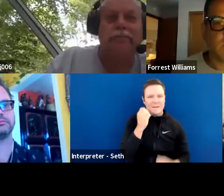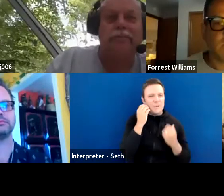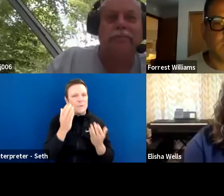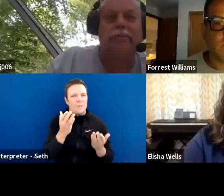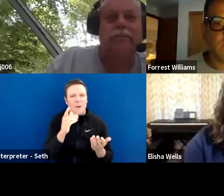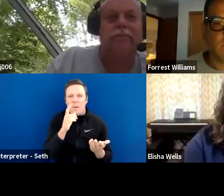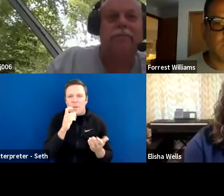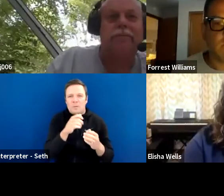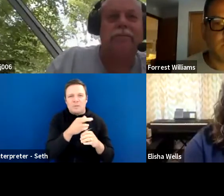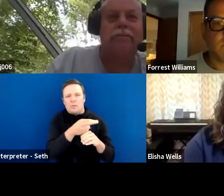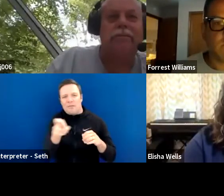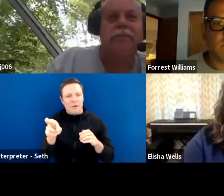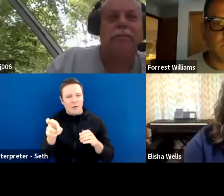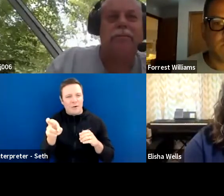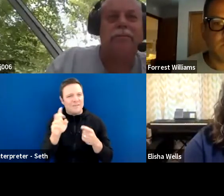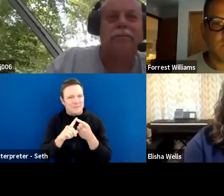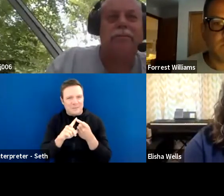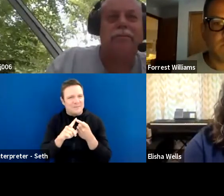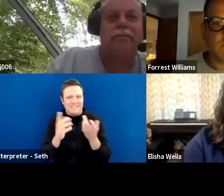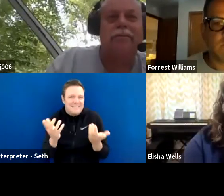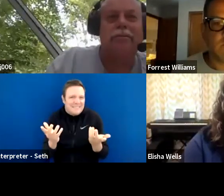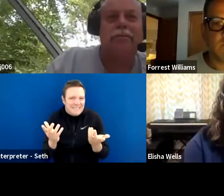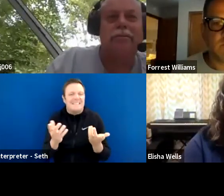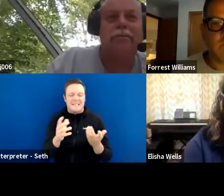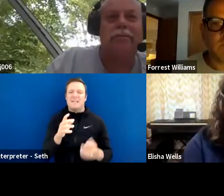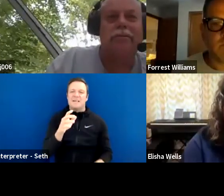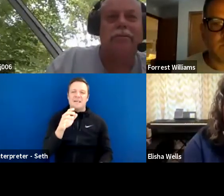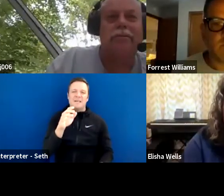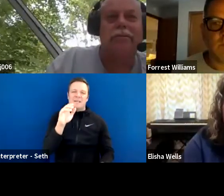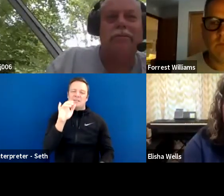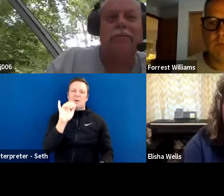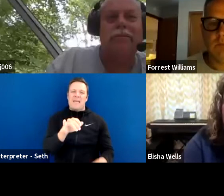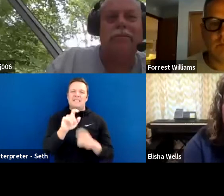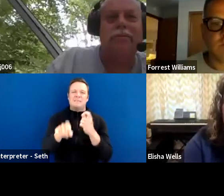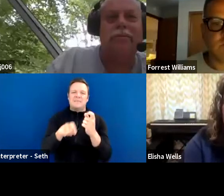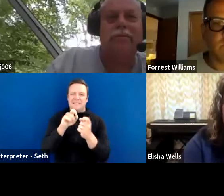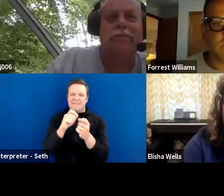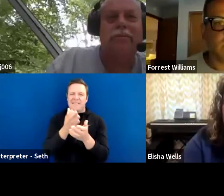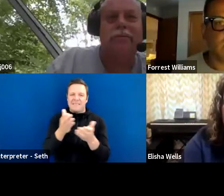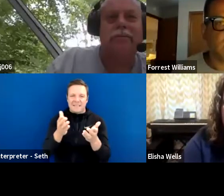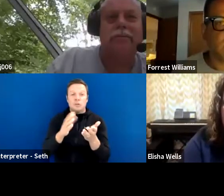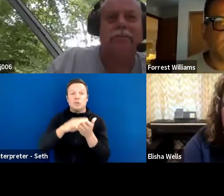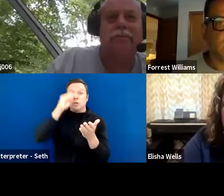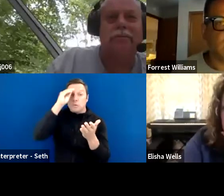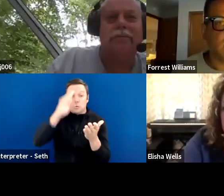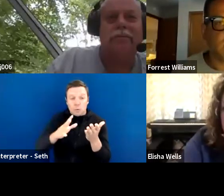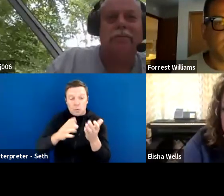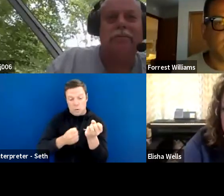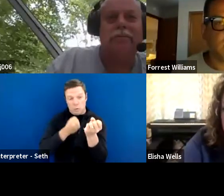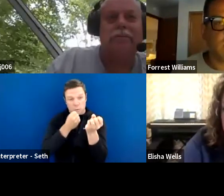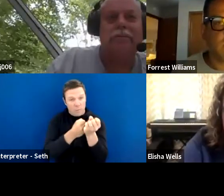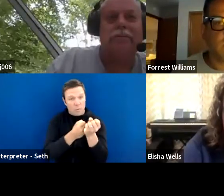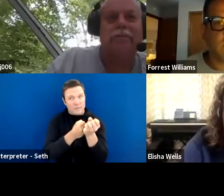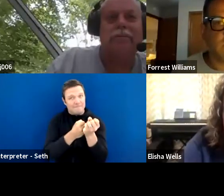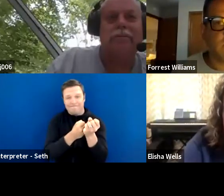need. So that particular area, student support, we really aren't